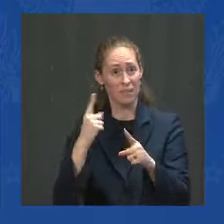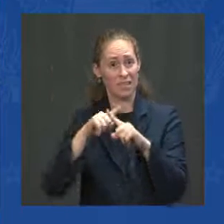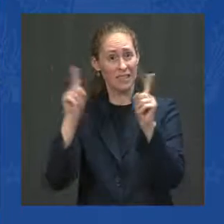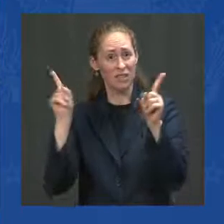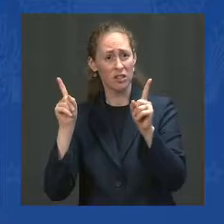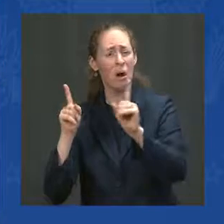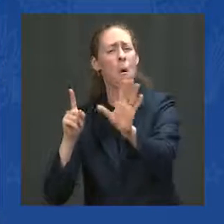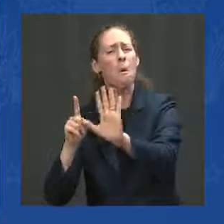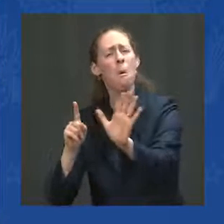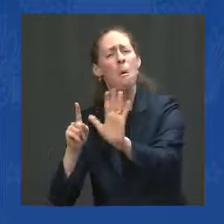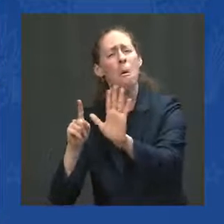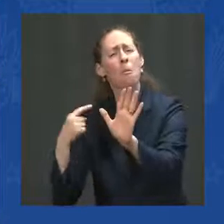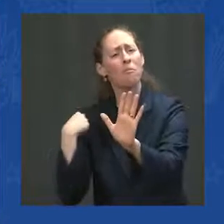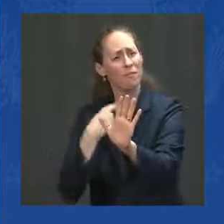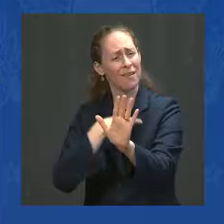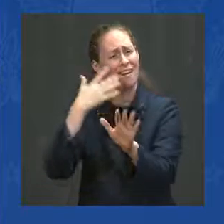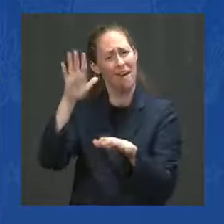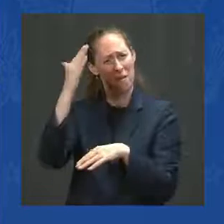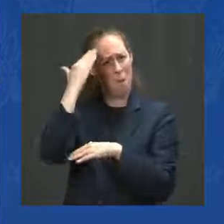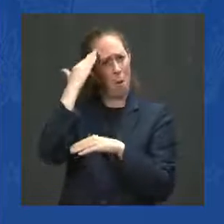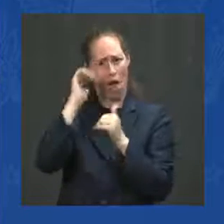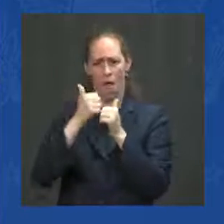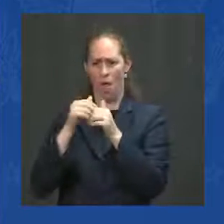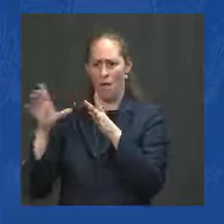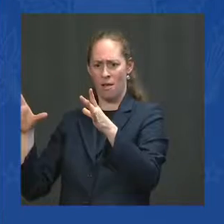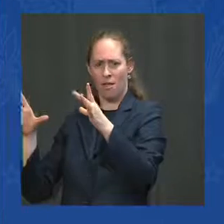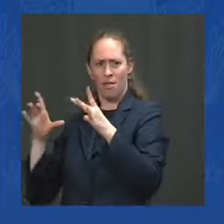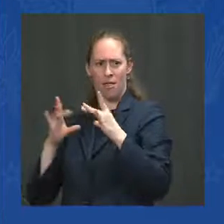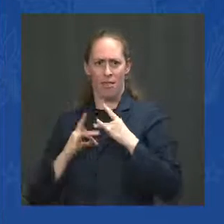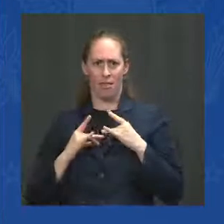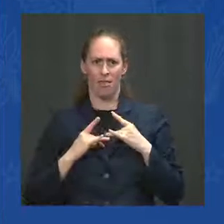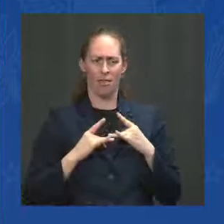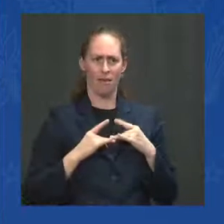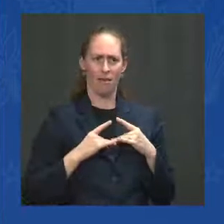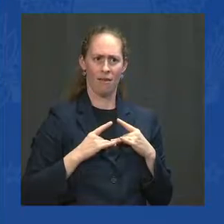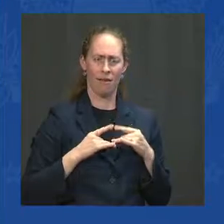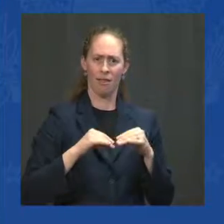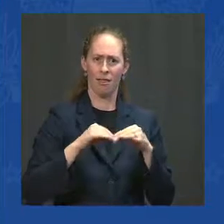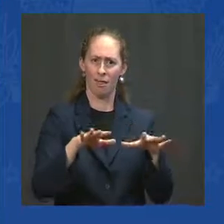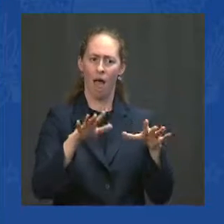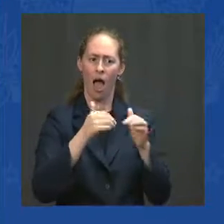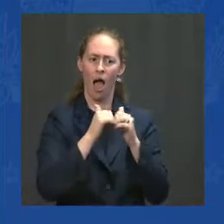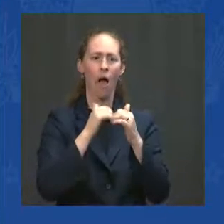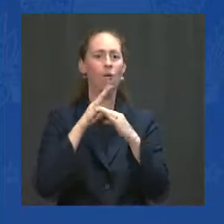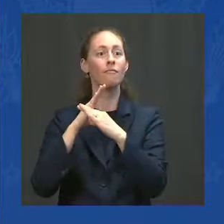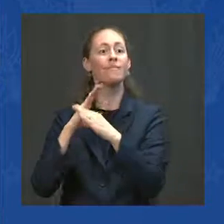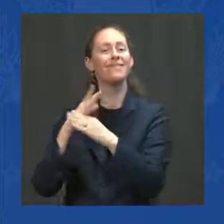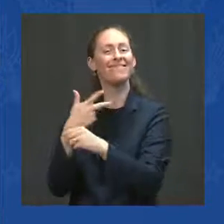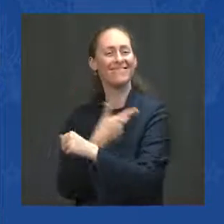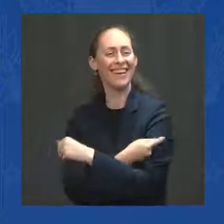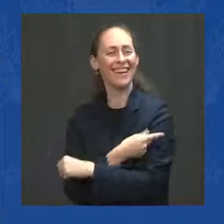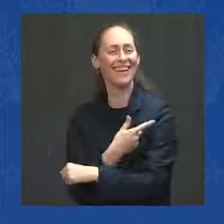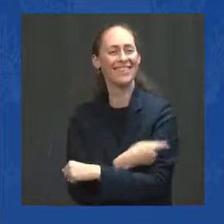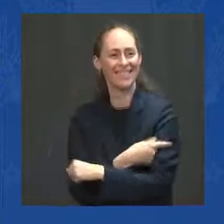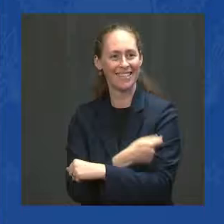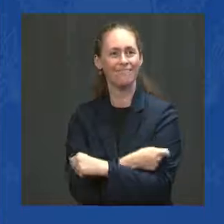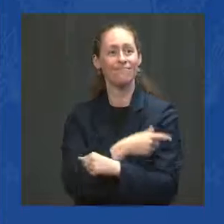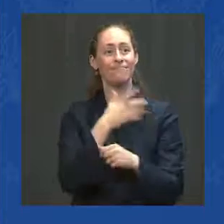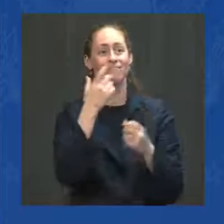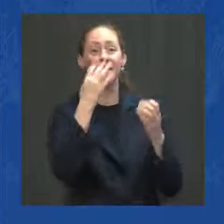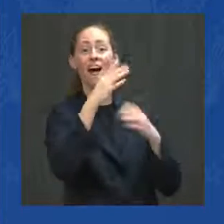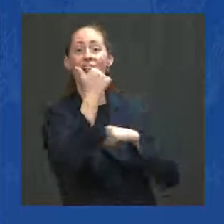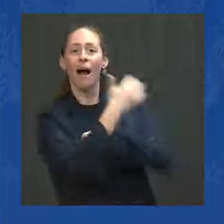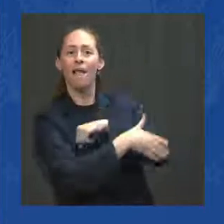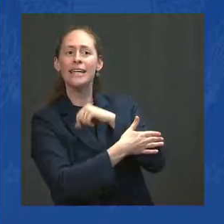So it's like, a lot of countries didn't have the vaccines that we were able to put together to make sure